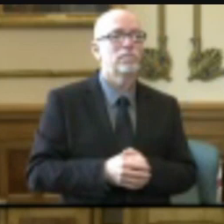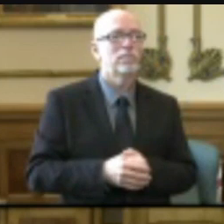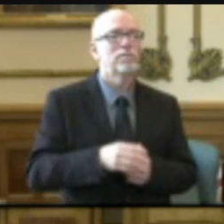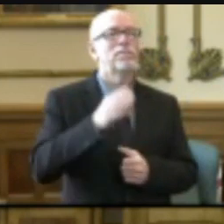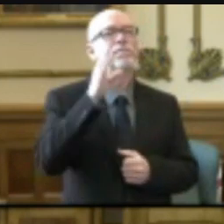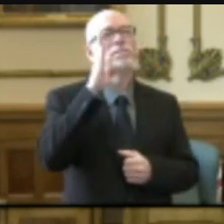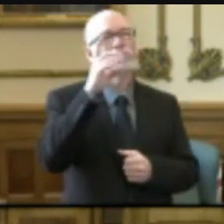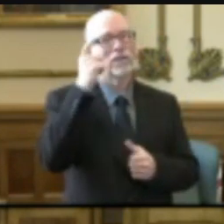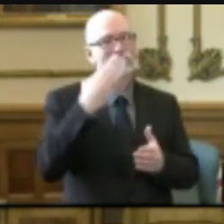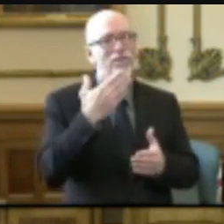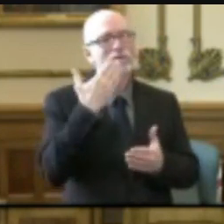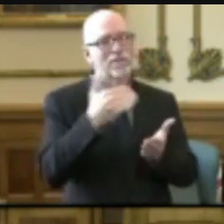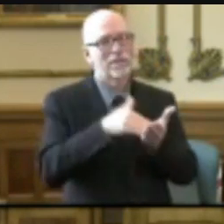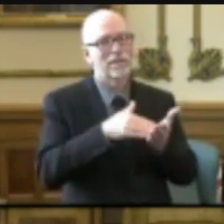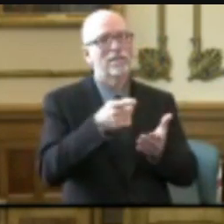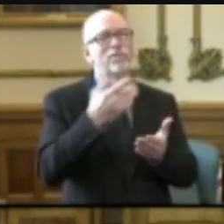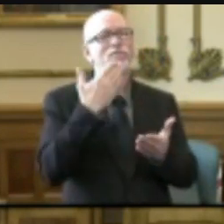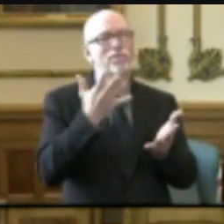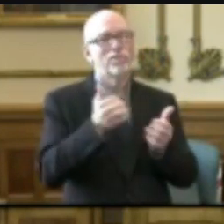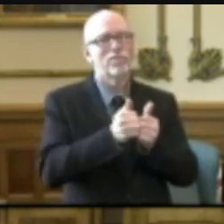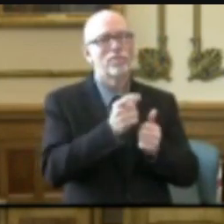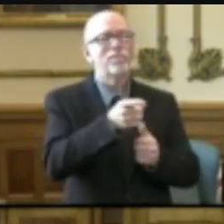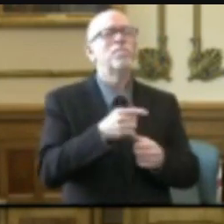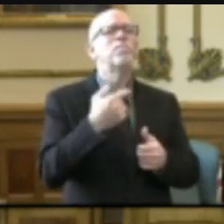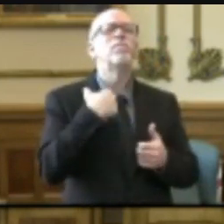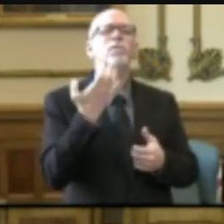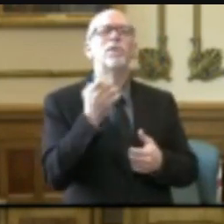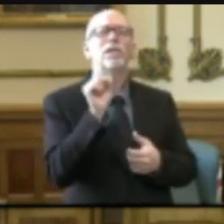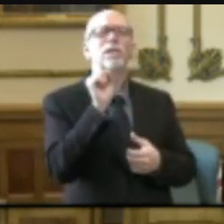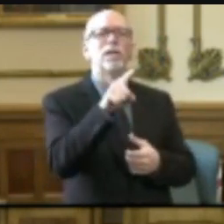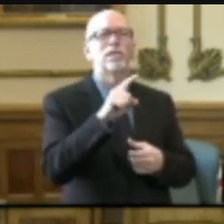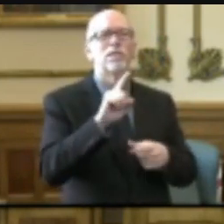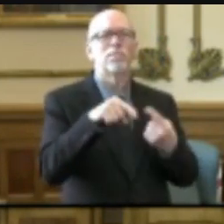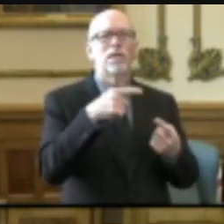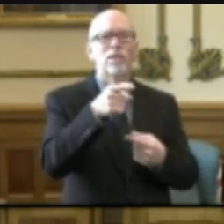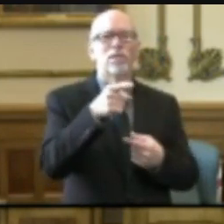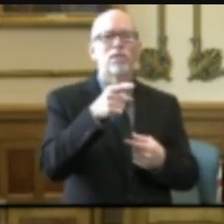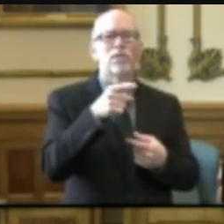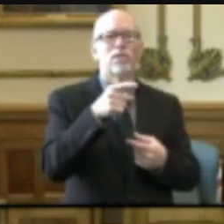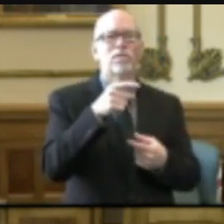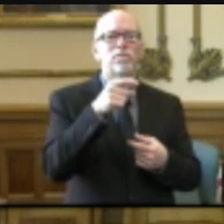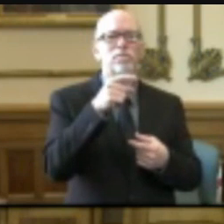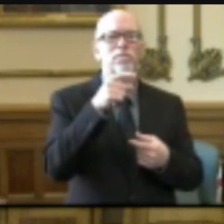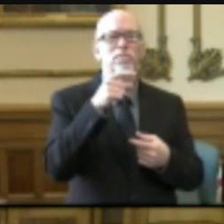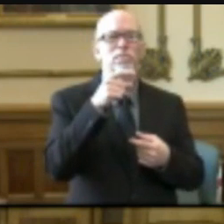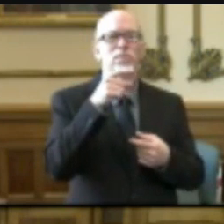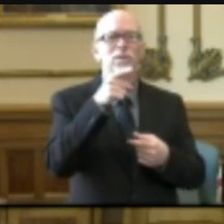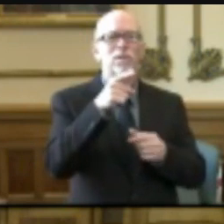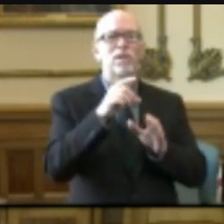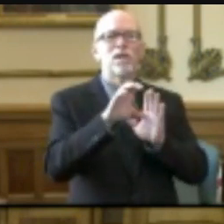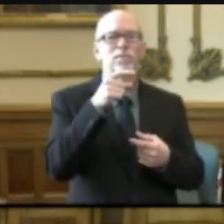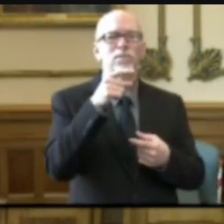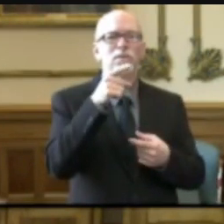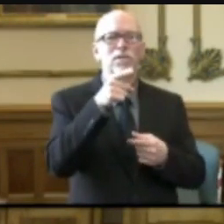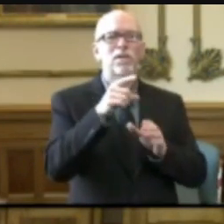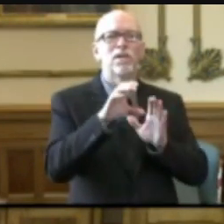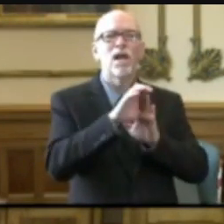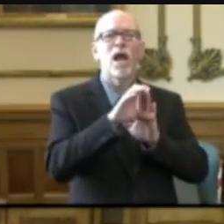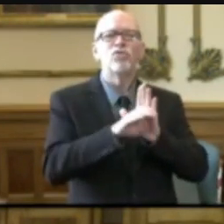Hey, hello, Governor. Thanks again. Good to speak with you. Hey, well, I wanted to ask you about the legal basis, the constitutional